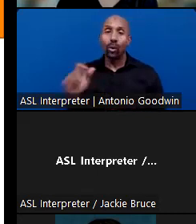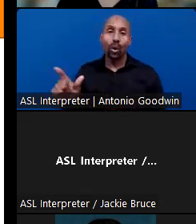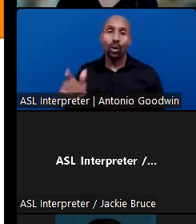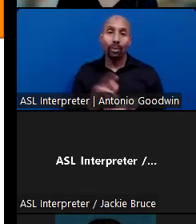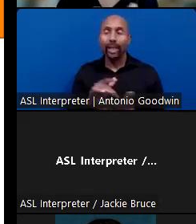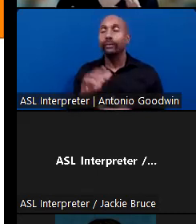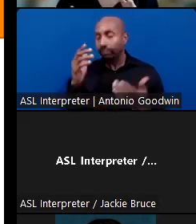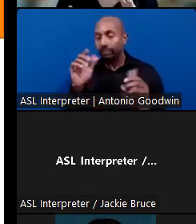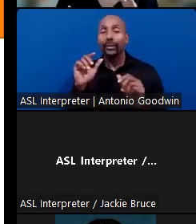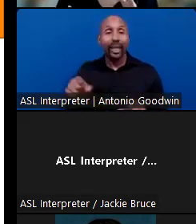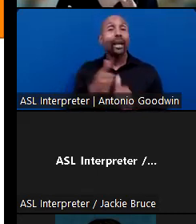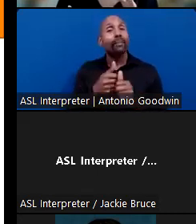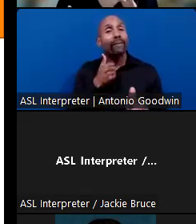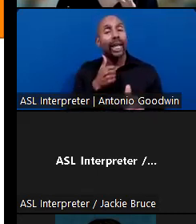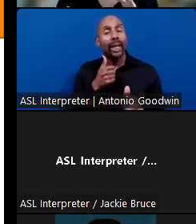prevent